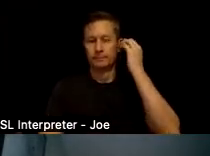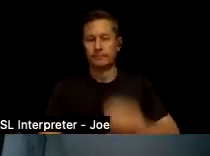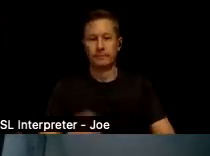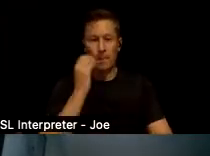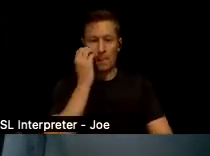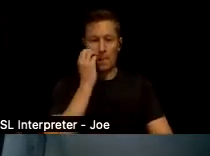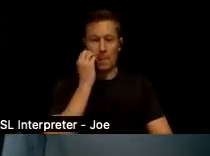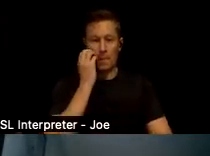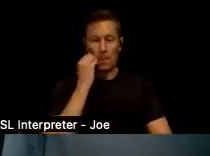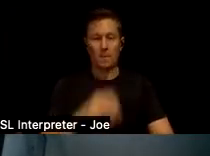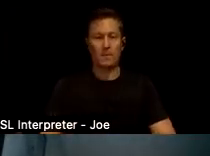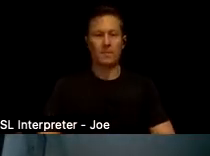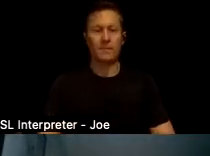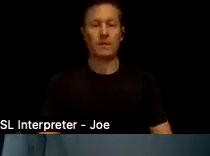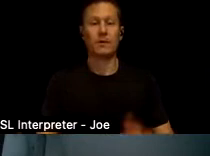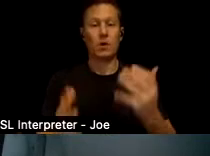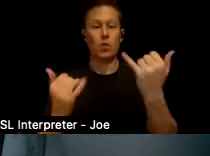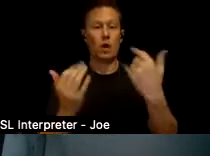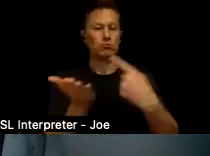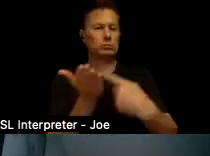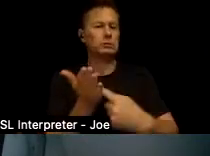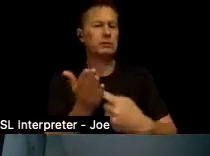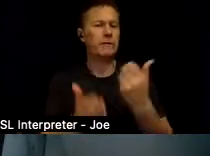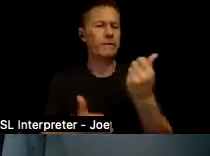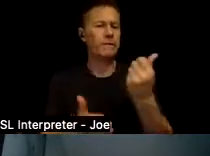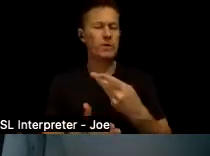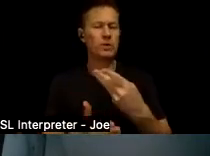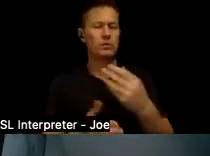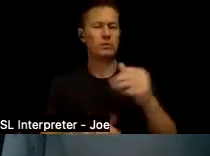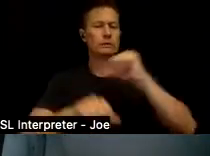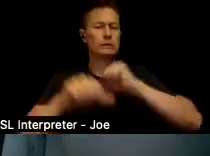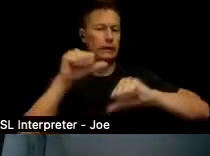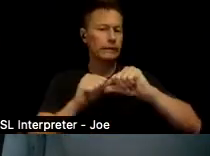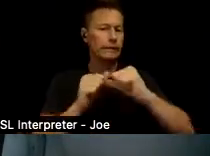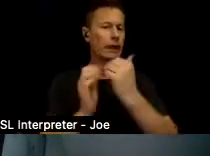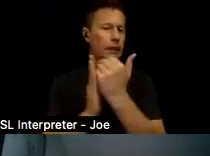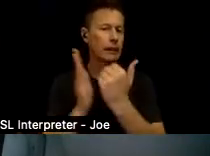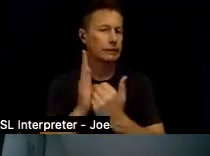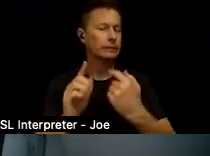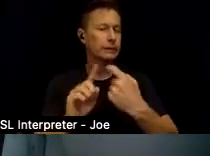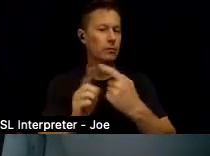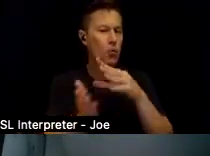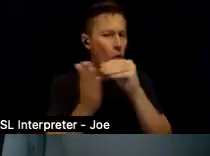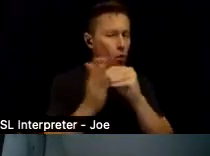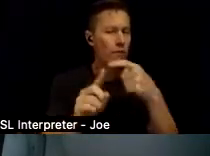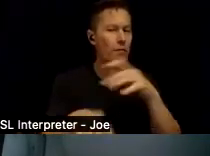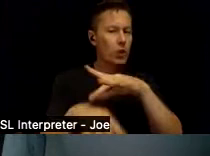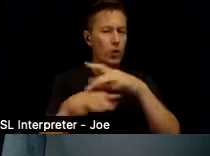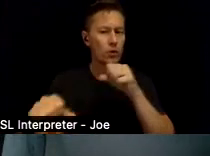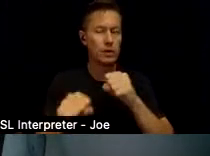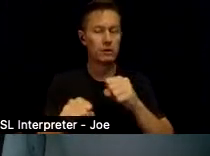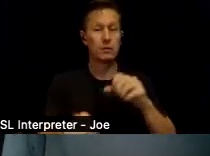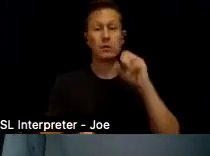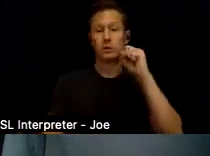So I wanted to touch on a few of the scientific lessons that came out of this earthquake. This earthquake shook up Southern California, and it